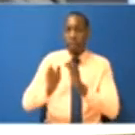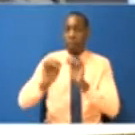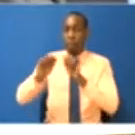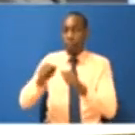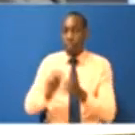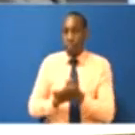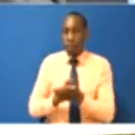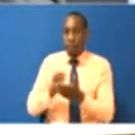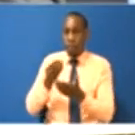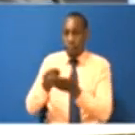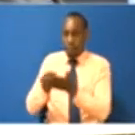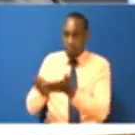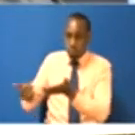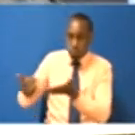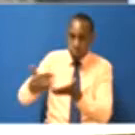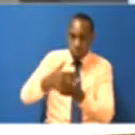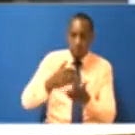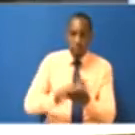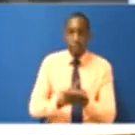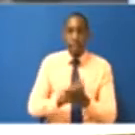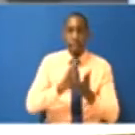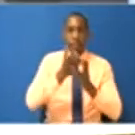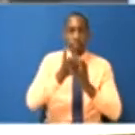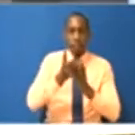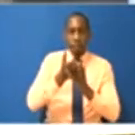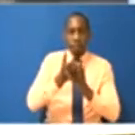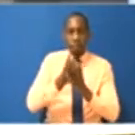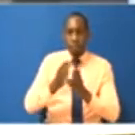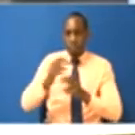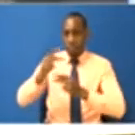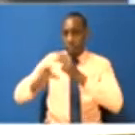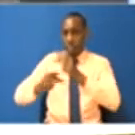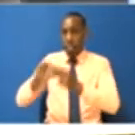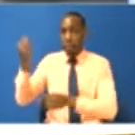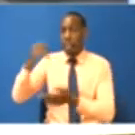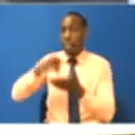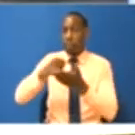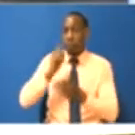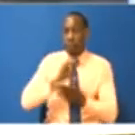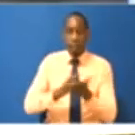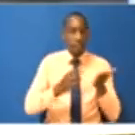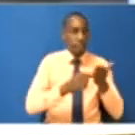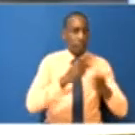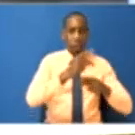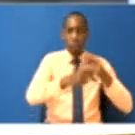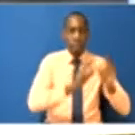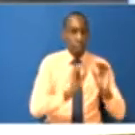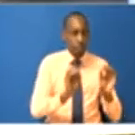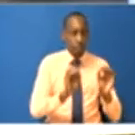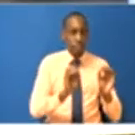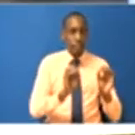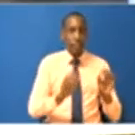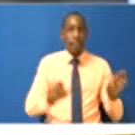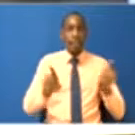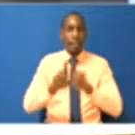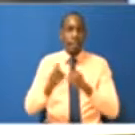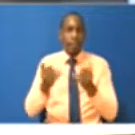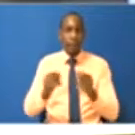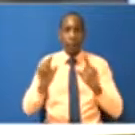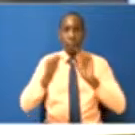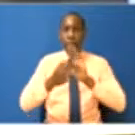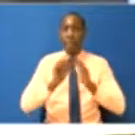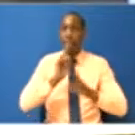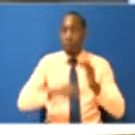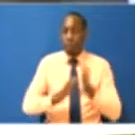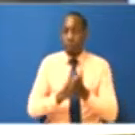actually draw money out of them in between there there's a political process it's not a technical process and this is why we're saying